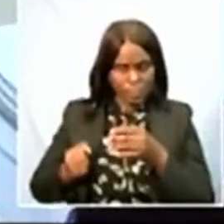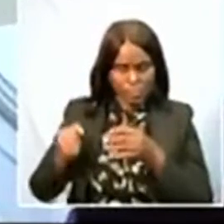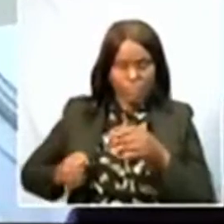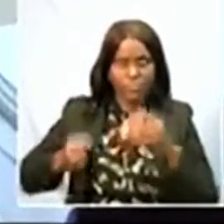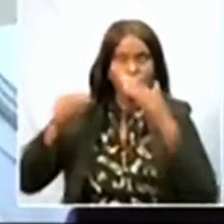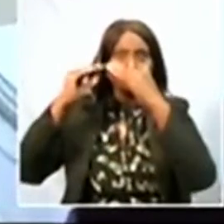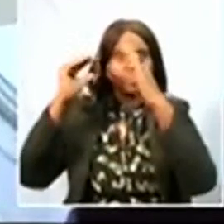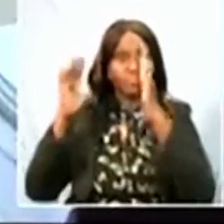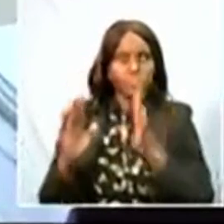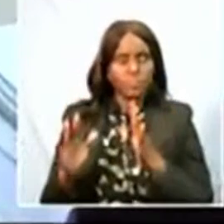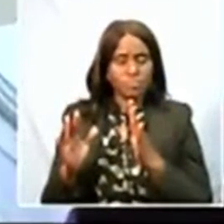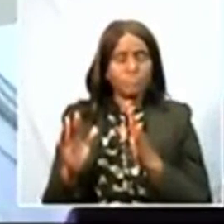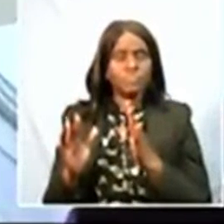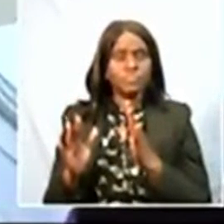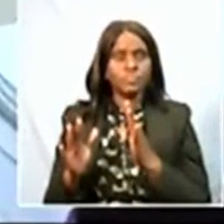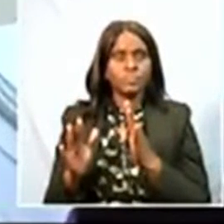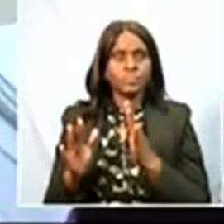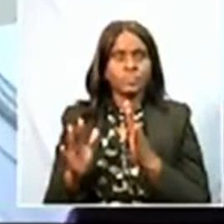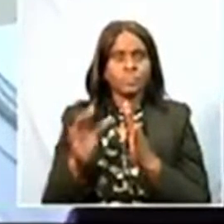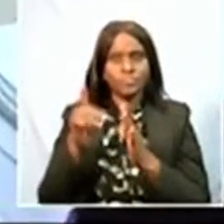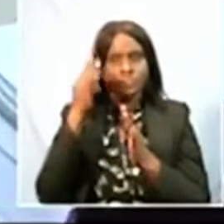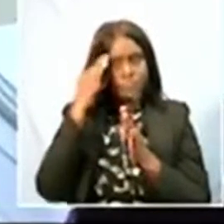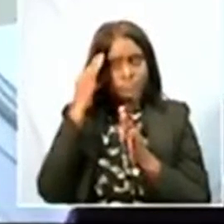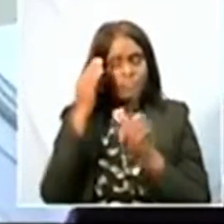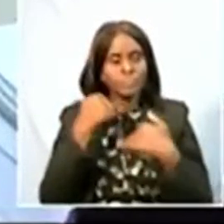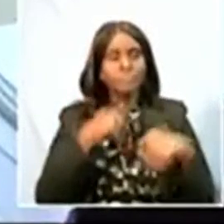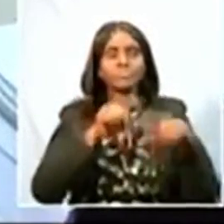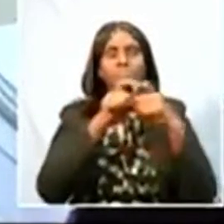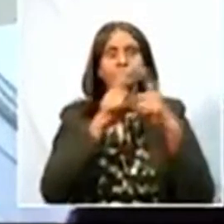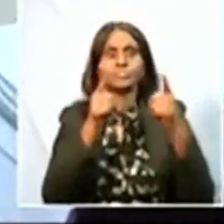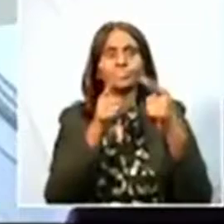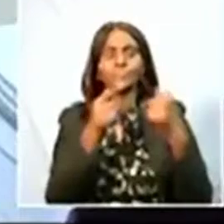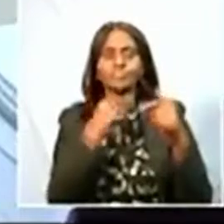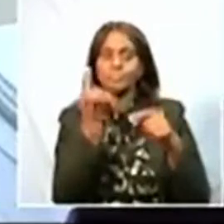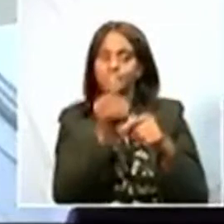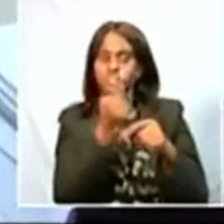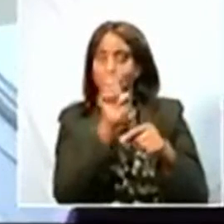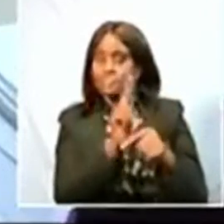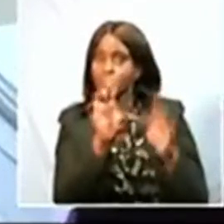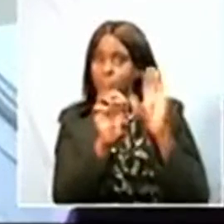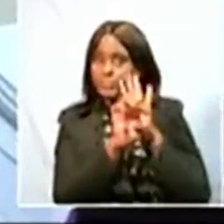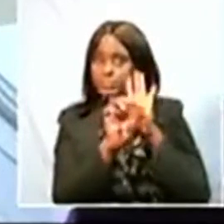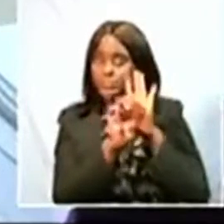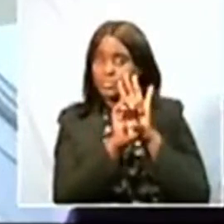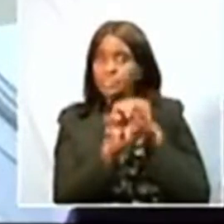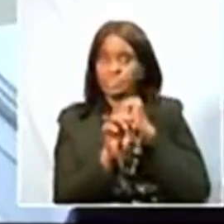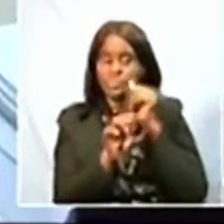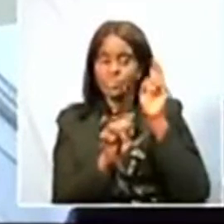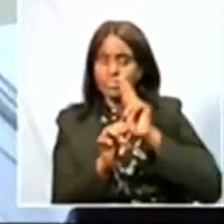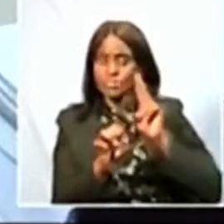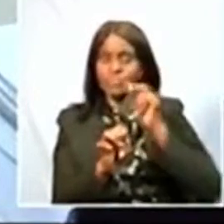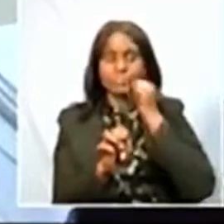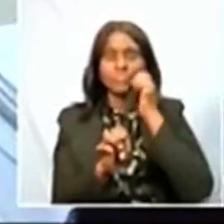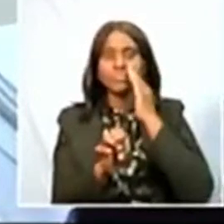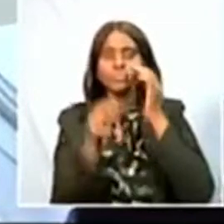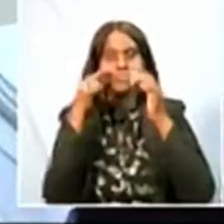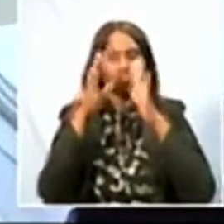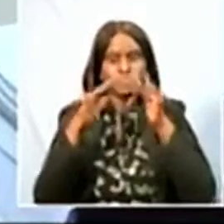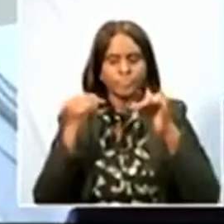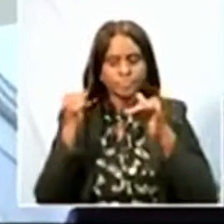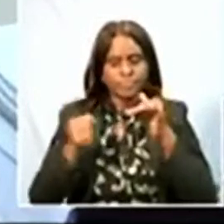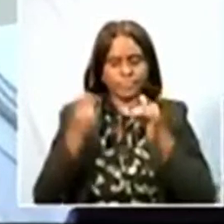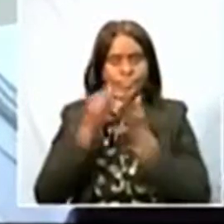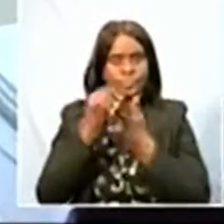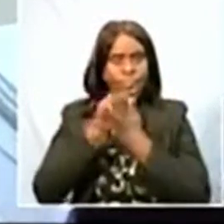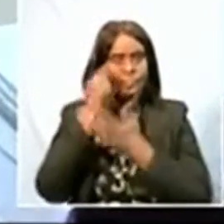palace. And you know there are challenges. I've just used that example. Let me not use chief's palace. The money